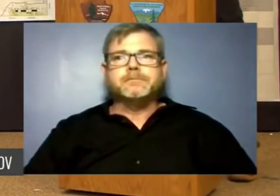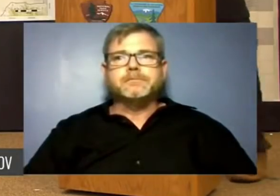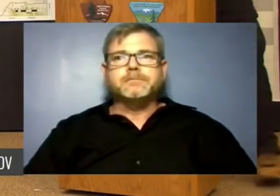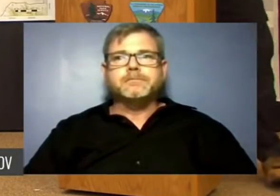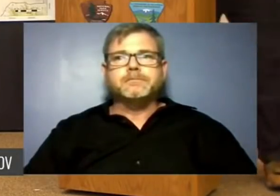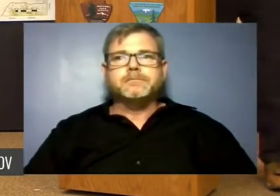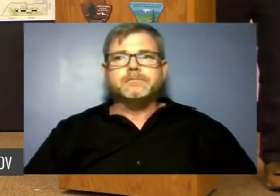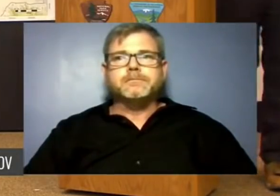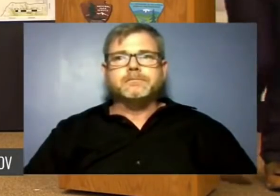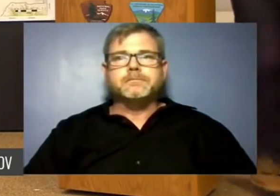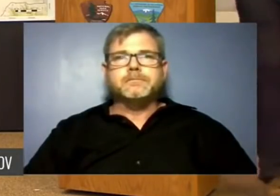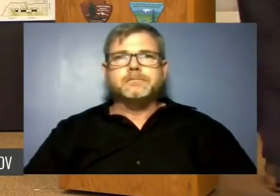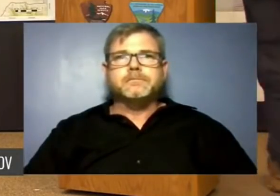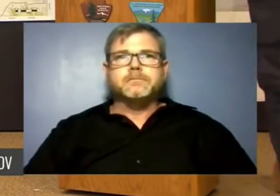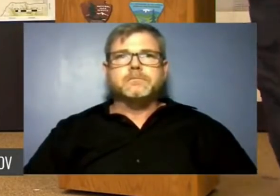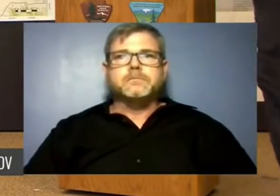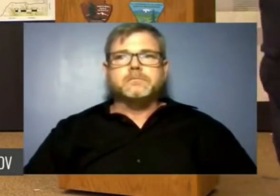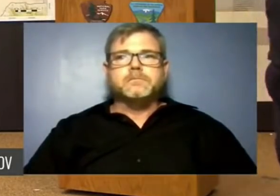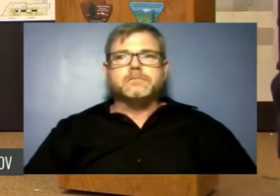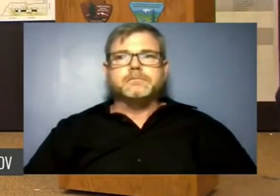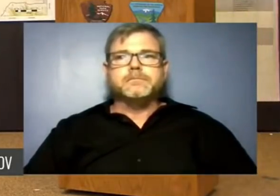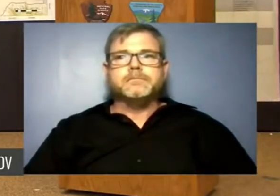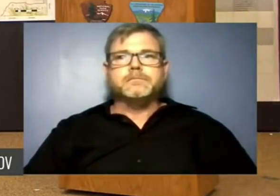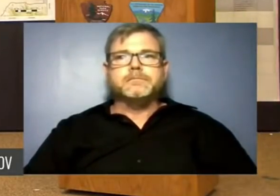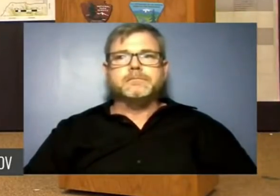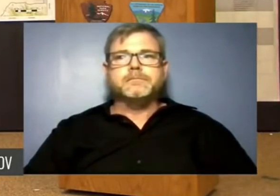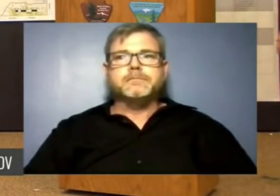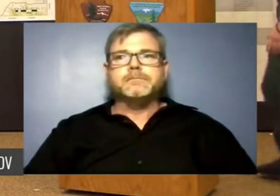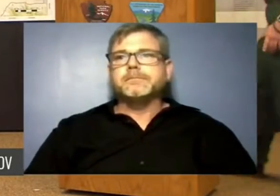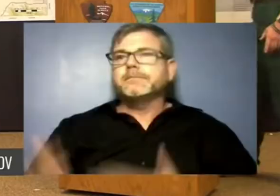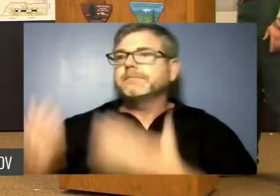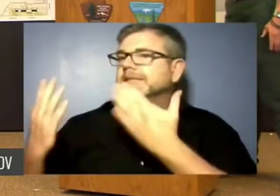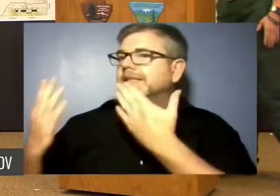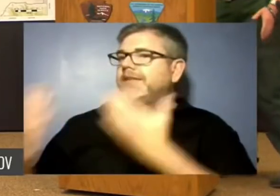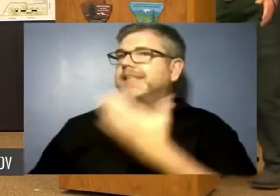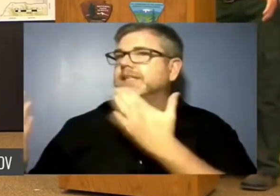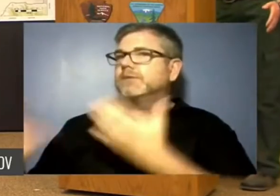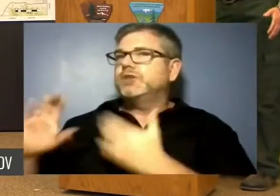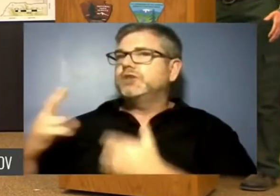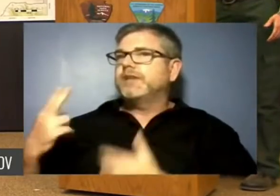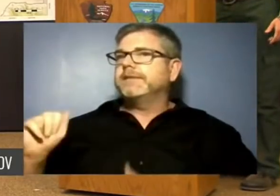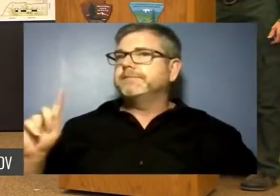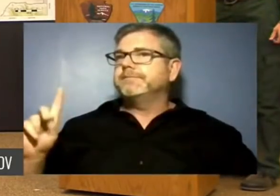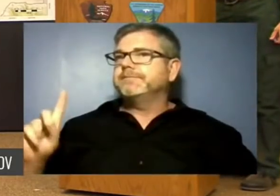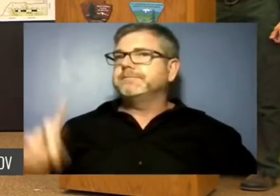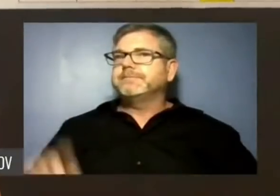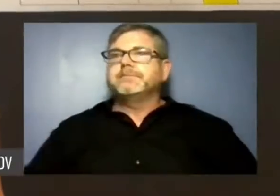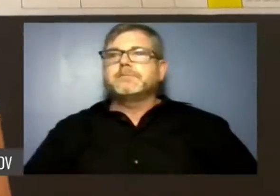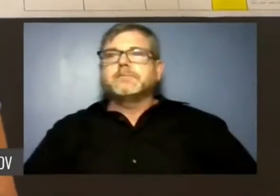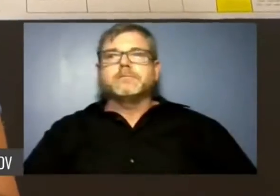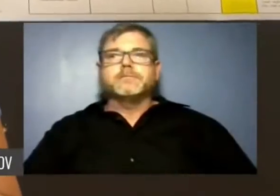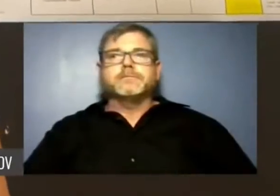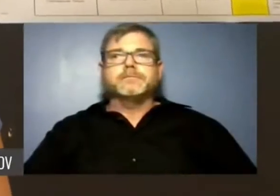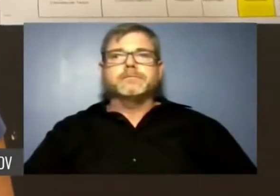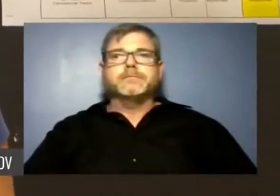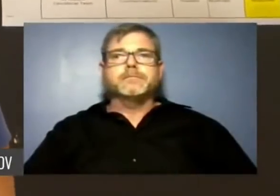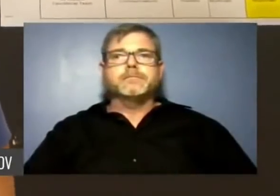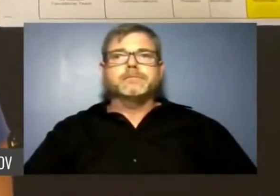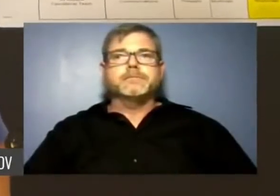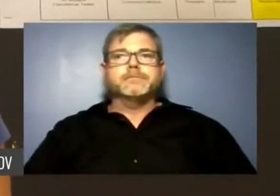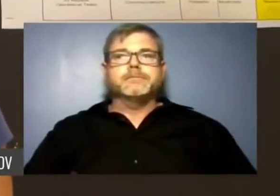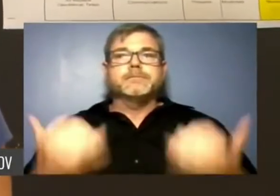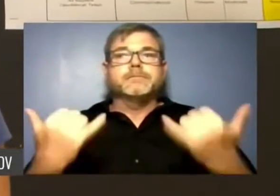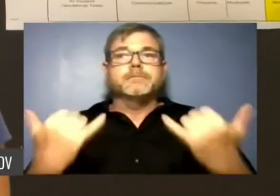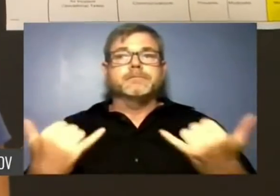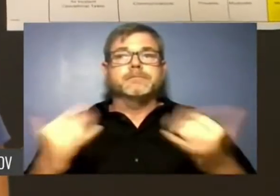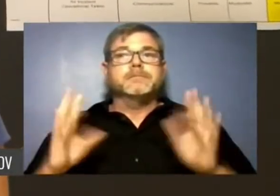Thank you so much for that, Chad. This will conclude our virtual community meeting for this evening. I do want to remind you that you